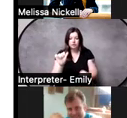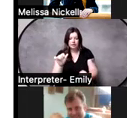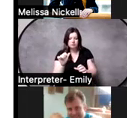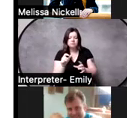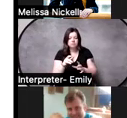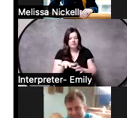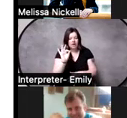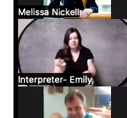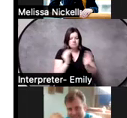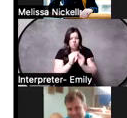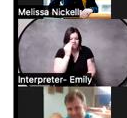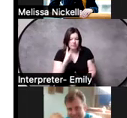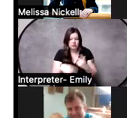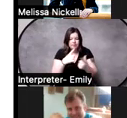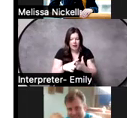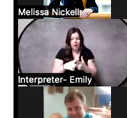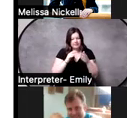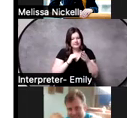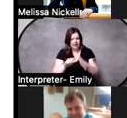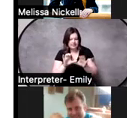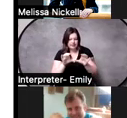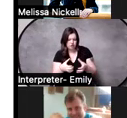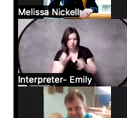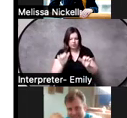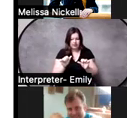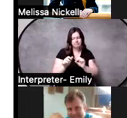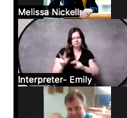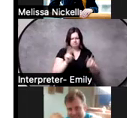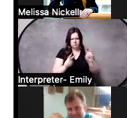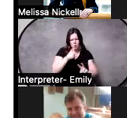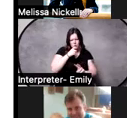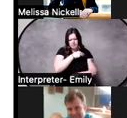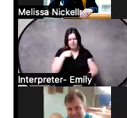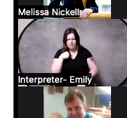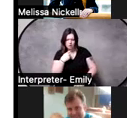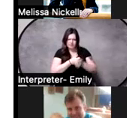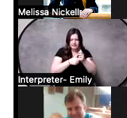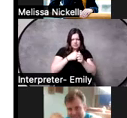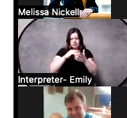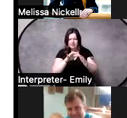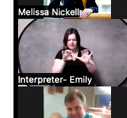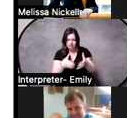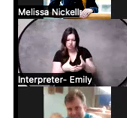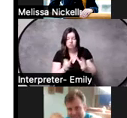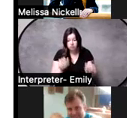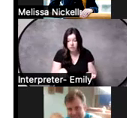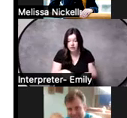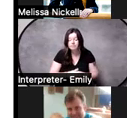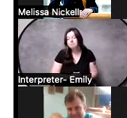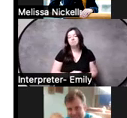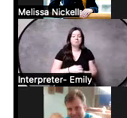members of the study sections and so on. So, so the SRG of the study section is comprised of a chair, and that